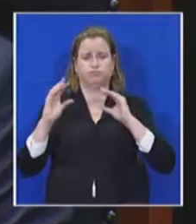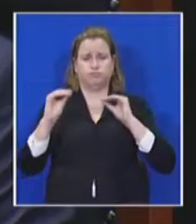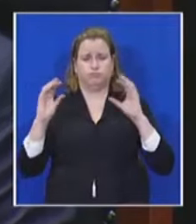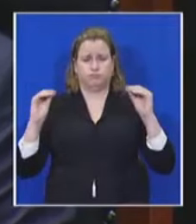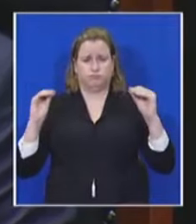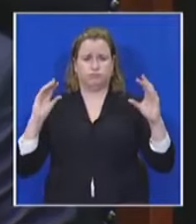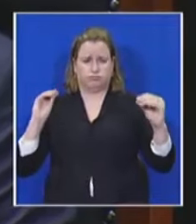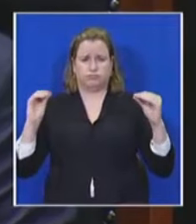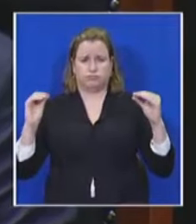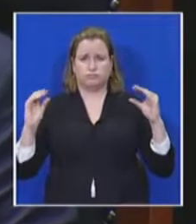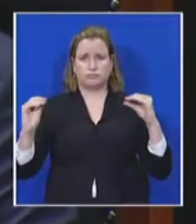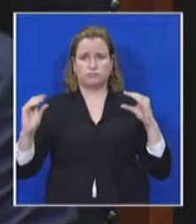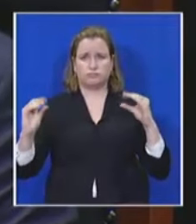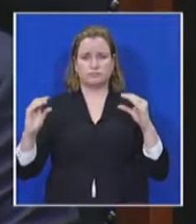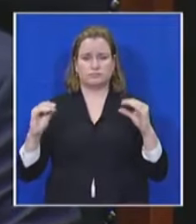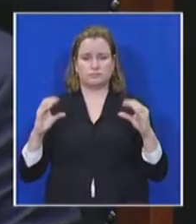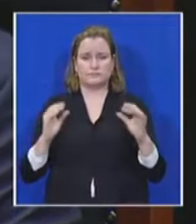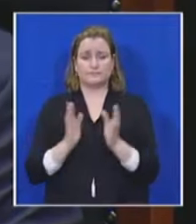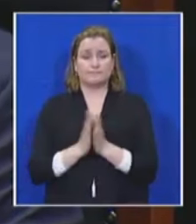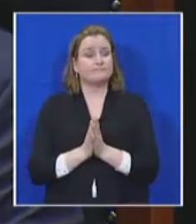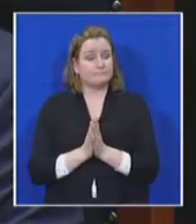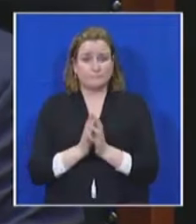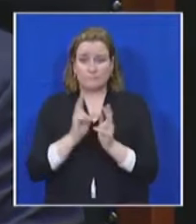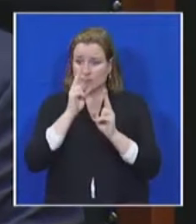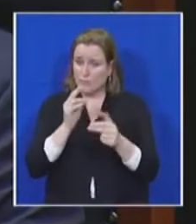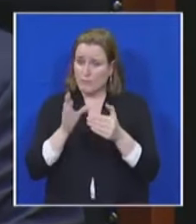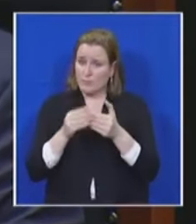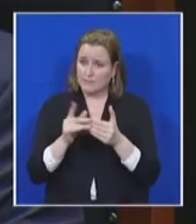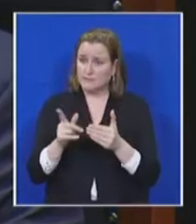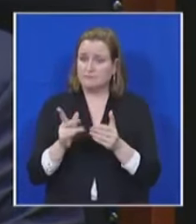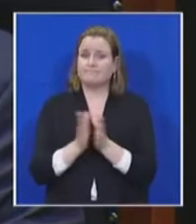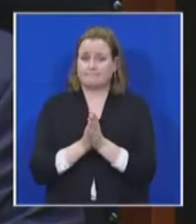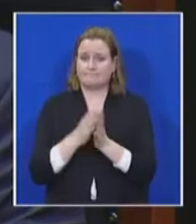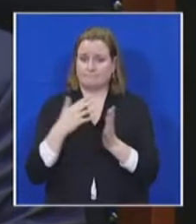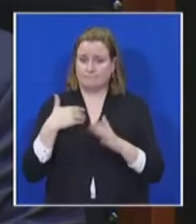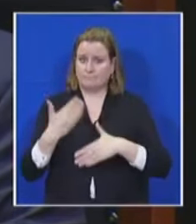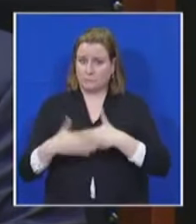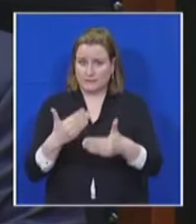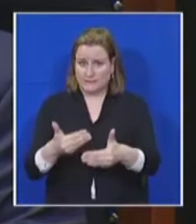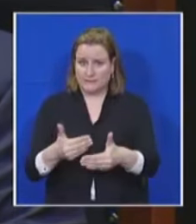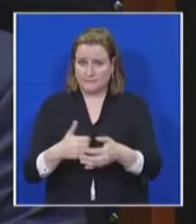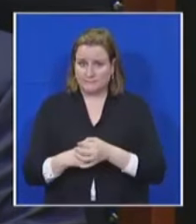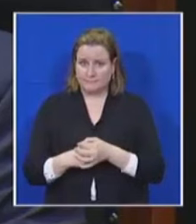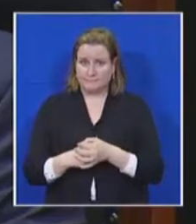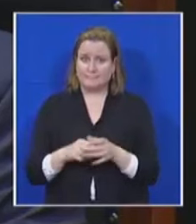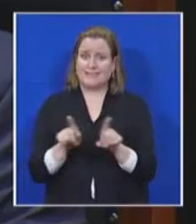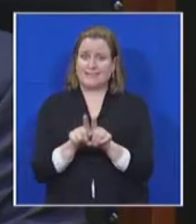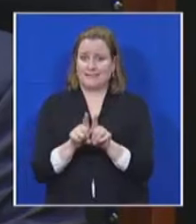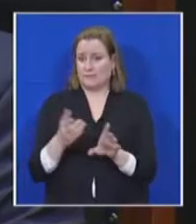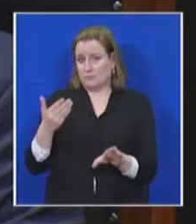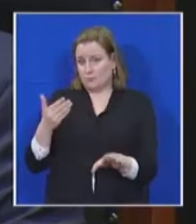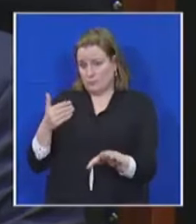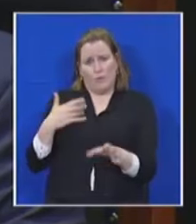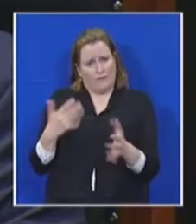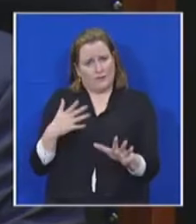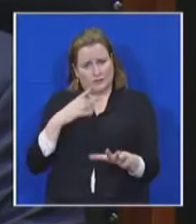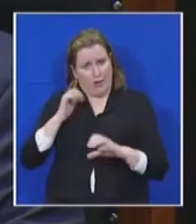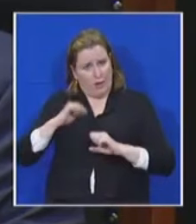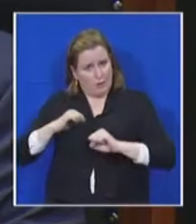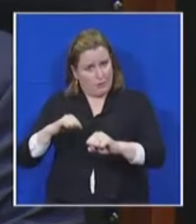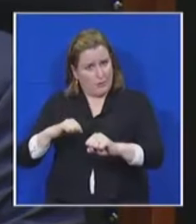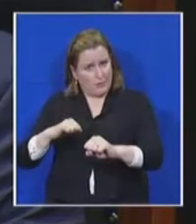Honorable members, we request that we proceed as agreed earlier on with